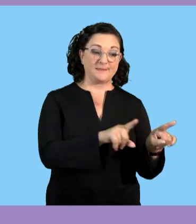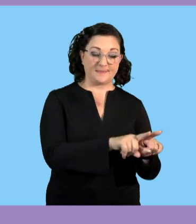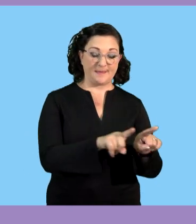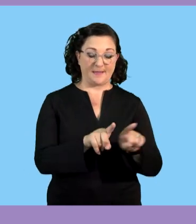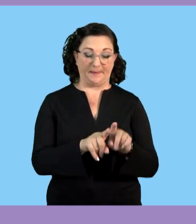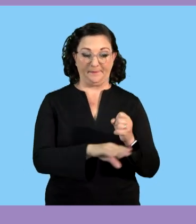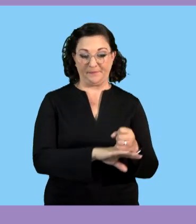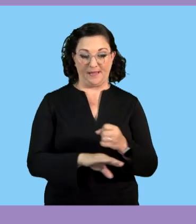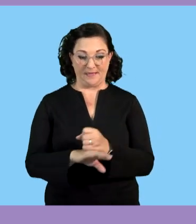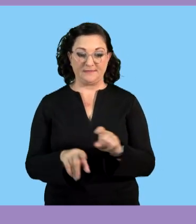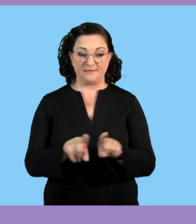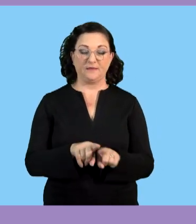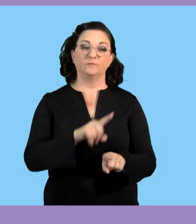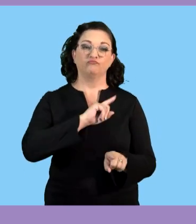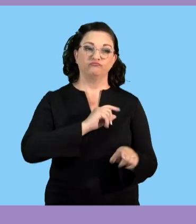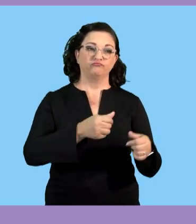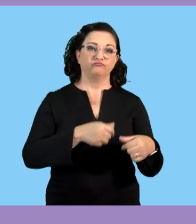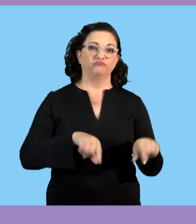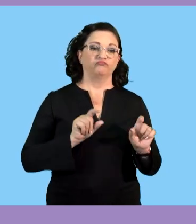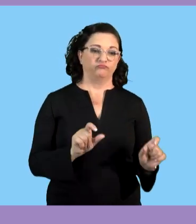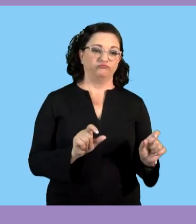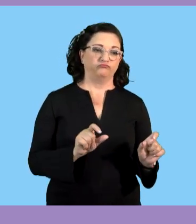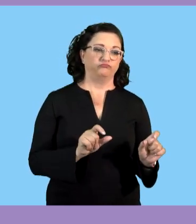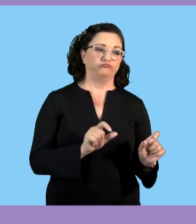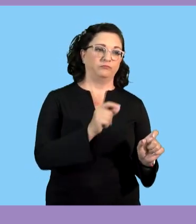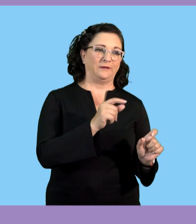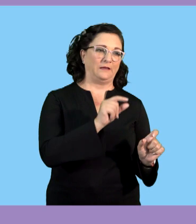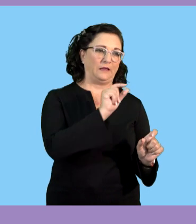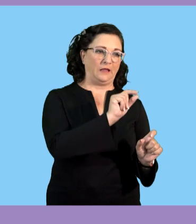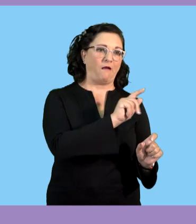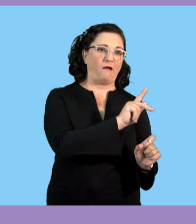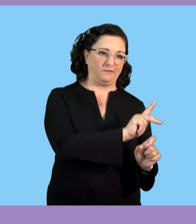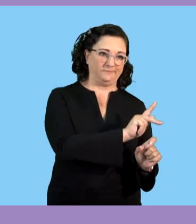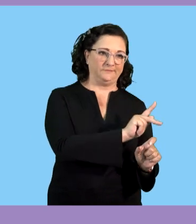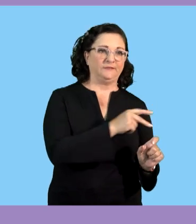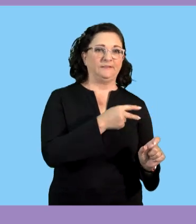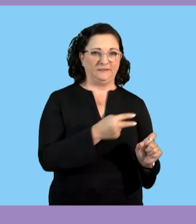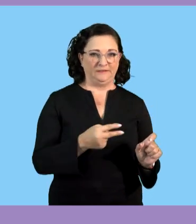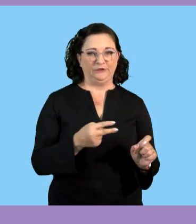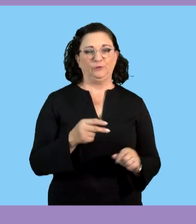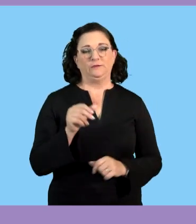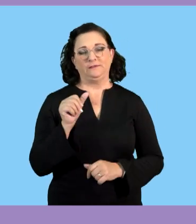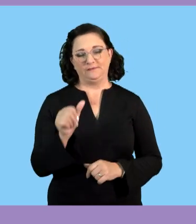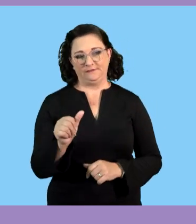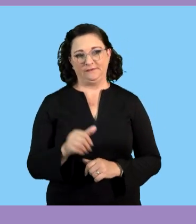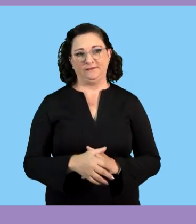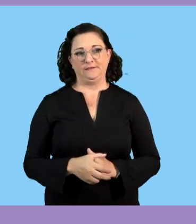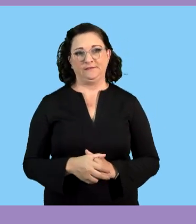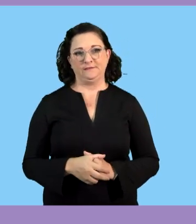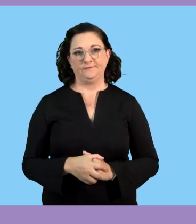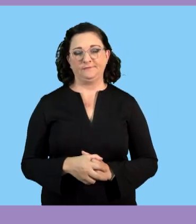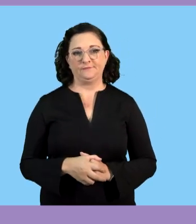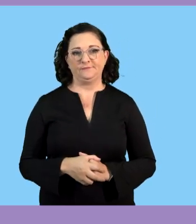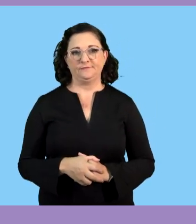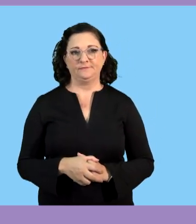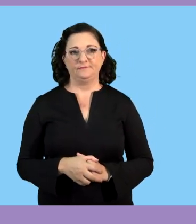other and the base is the same, that means that the exponents are also equal. So therefore, our k is equals